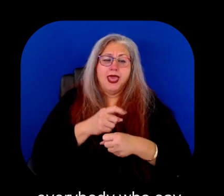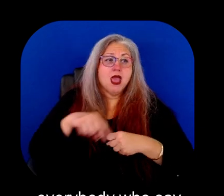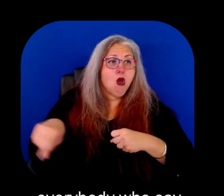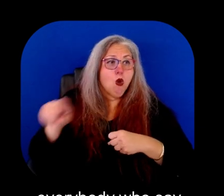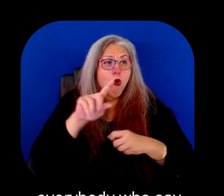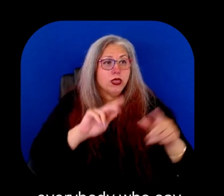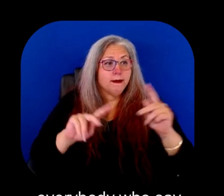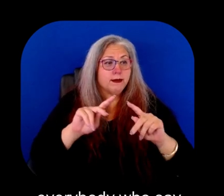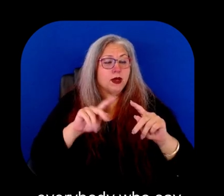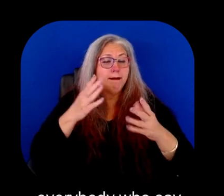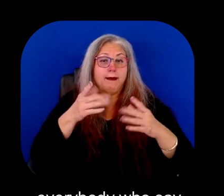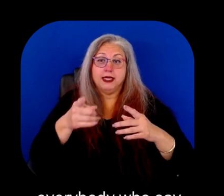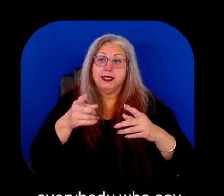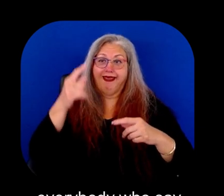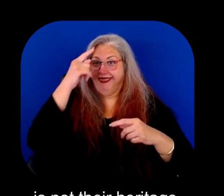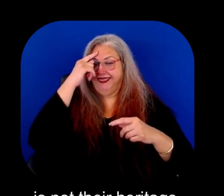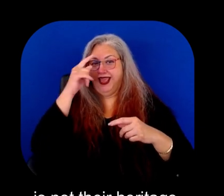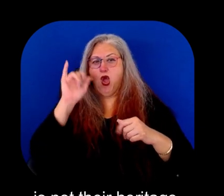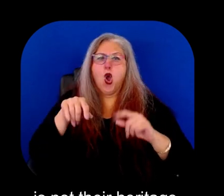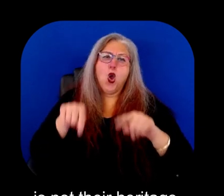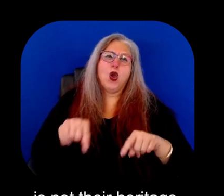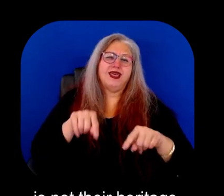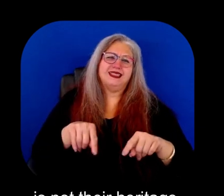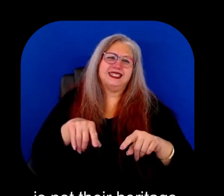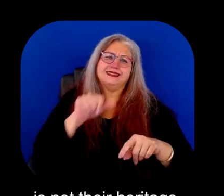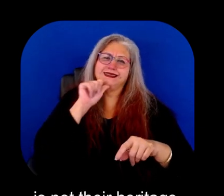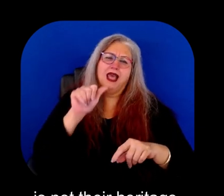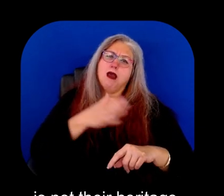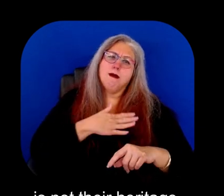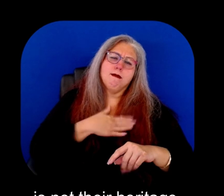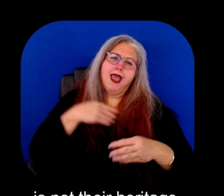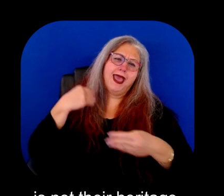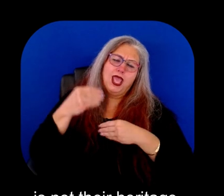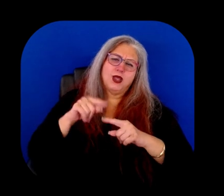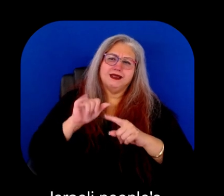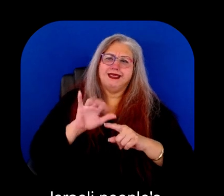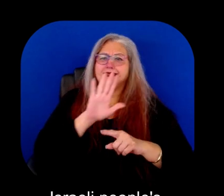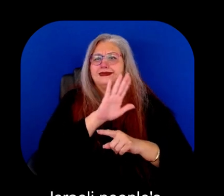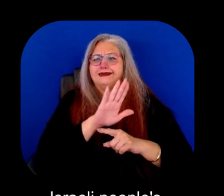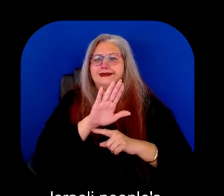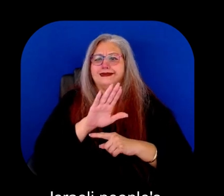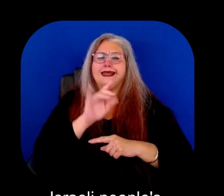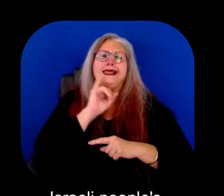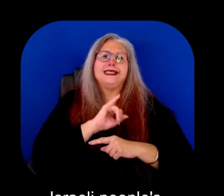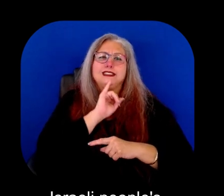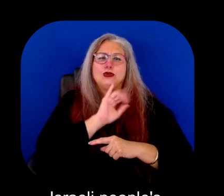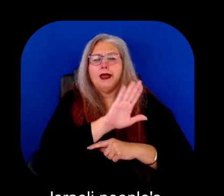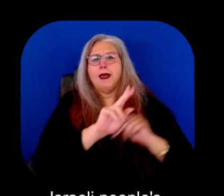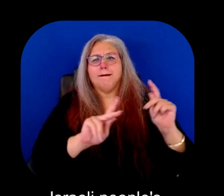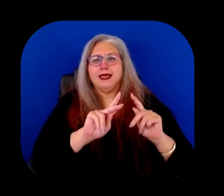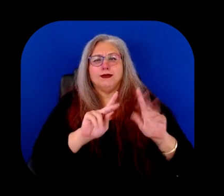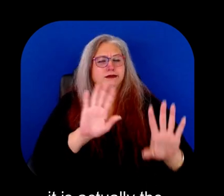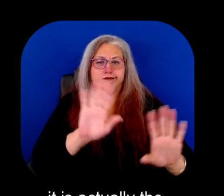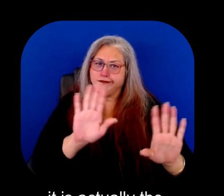everybody who might think that this is not their heritage, this is the Israeli people's heritage.